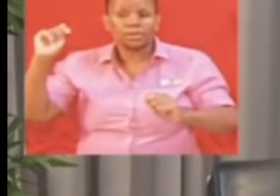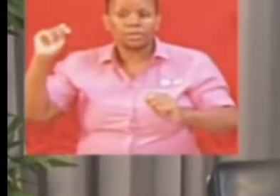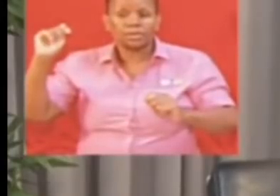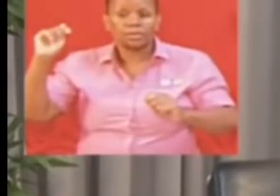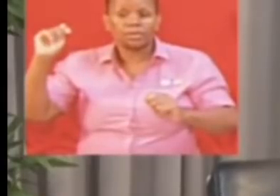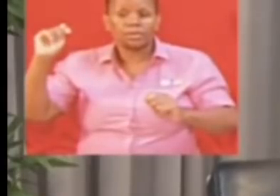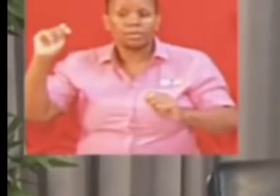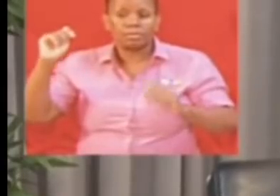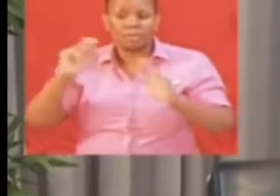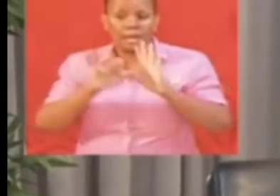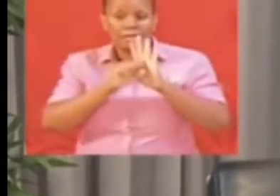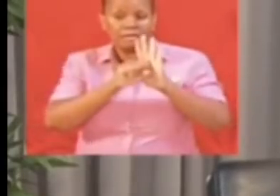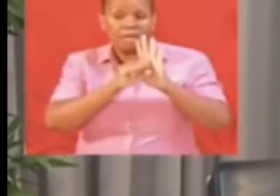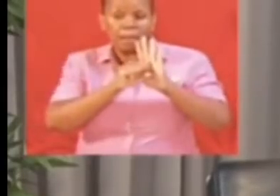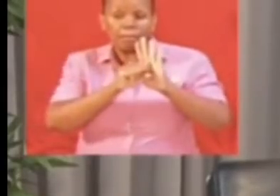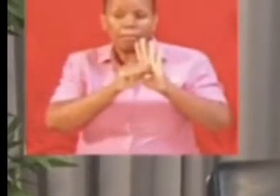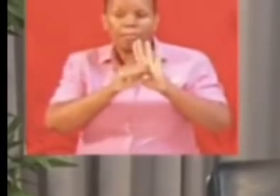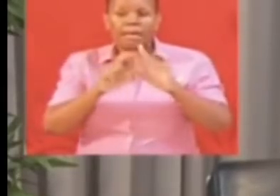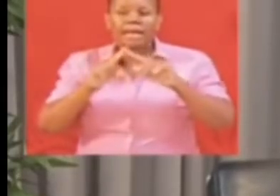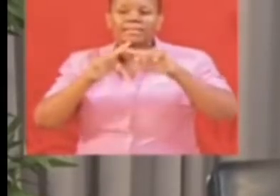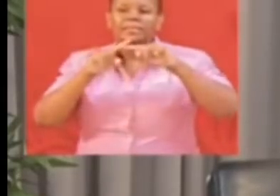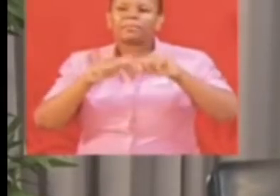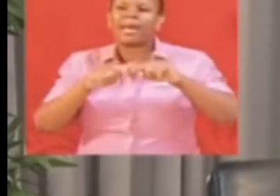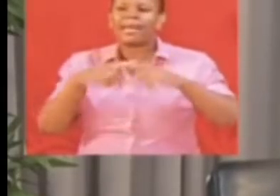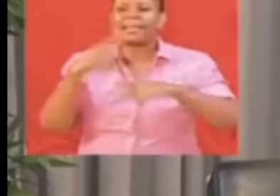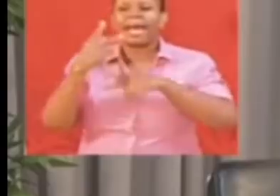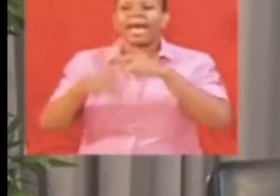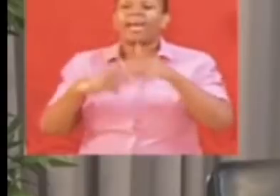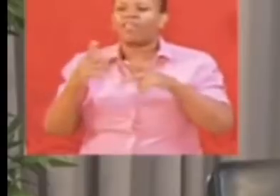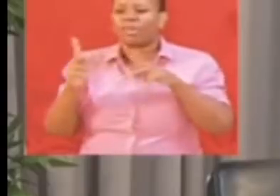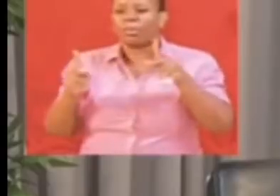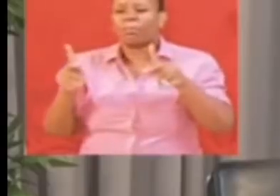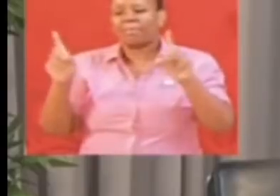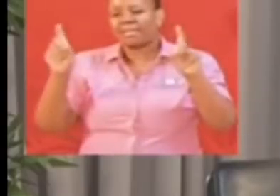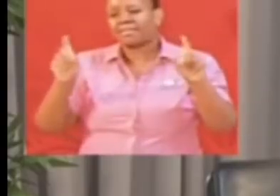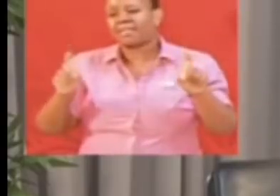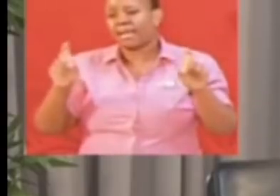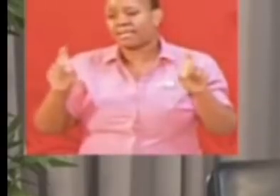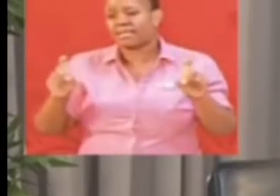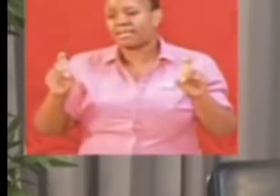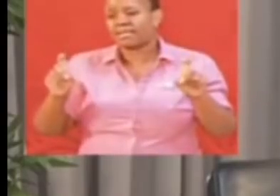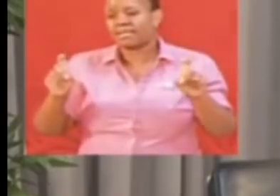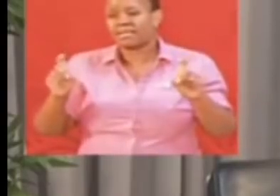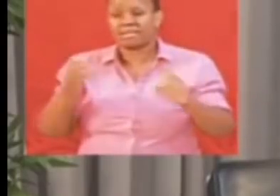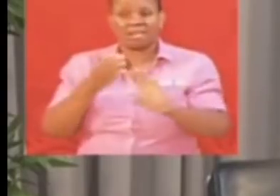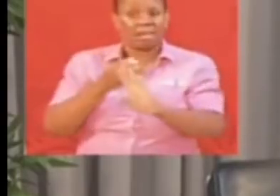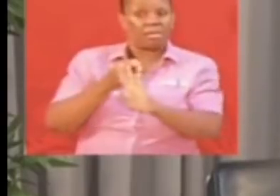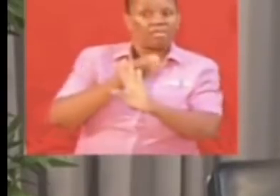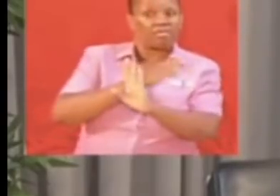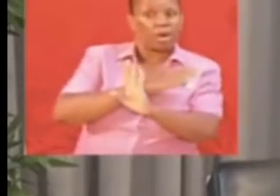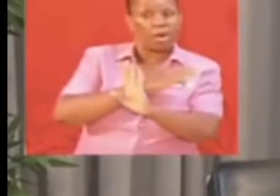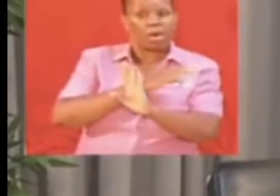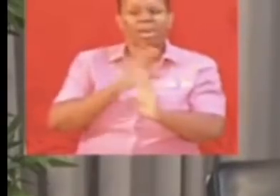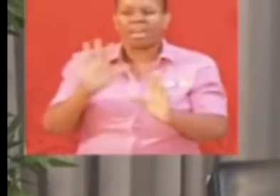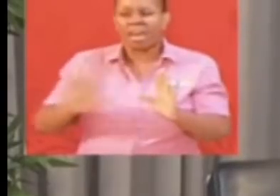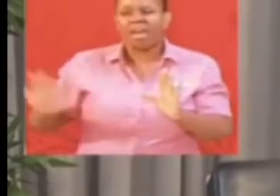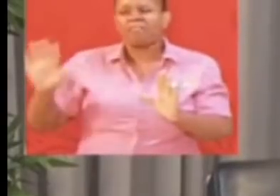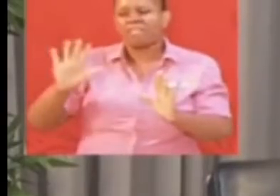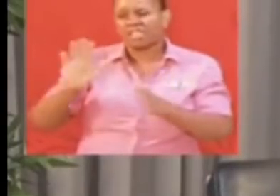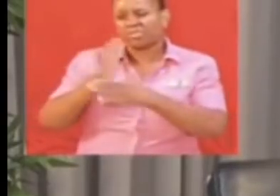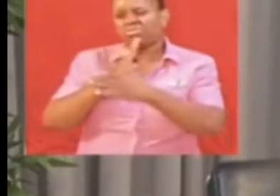phase, we would have had people being infected. The average was, I believe, 56 years of age. That average has dropped significantly with